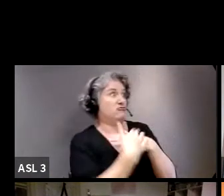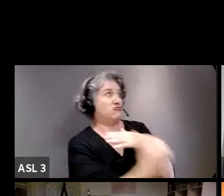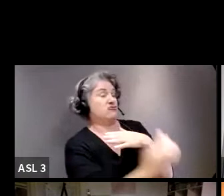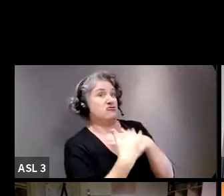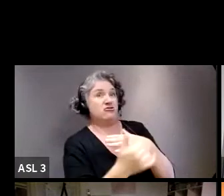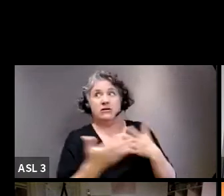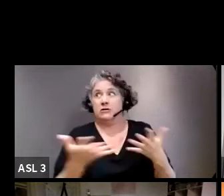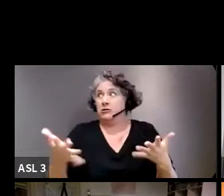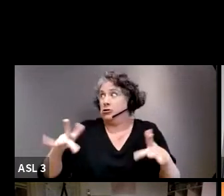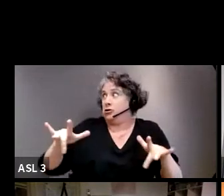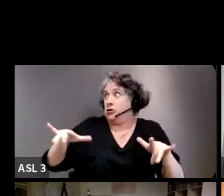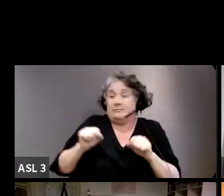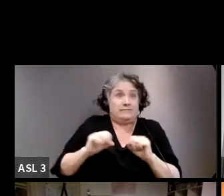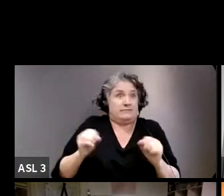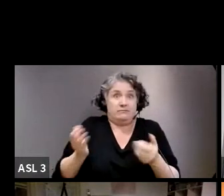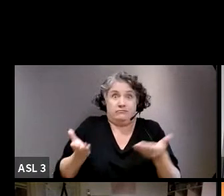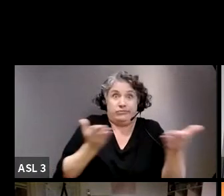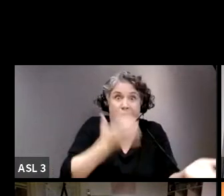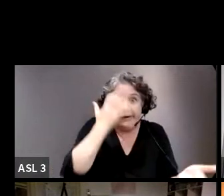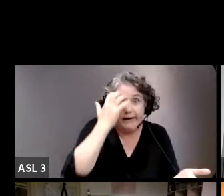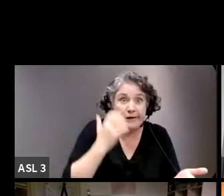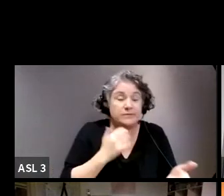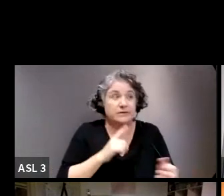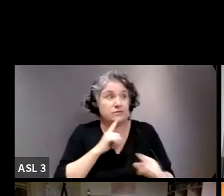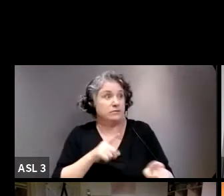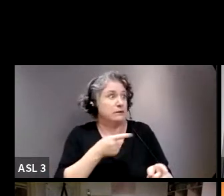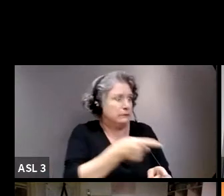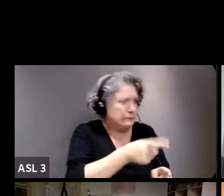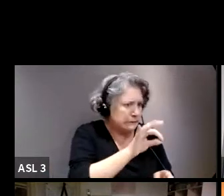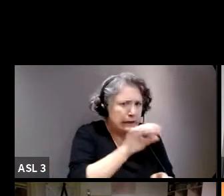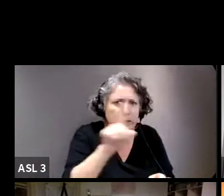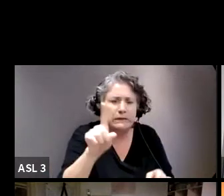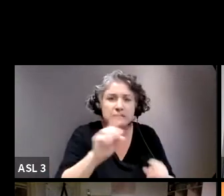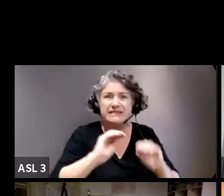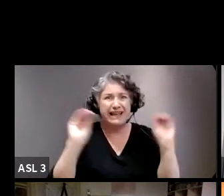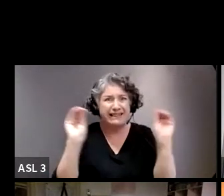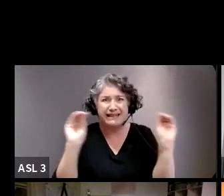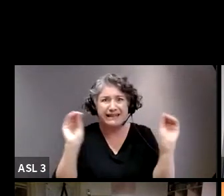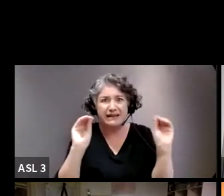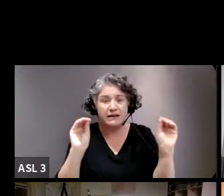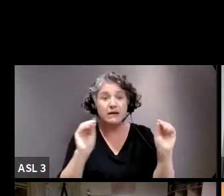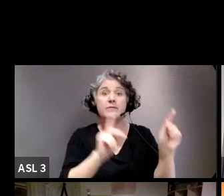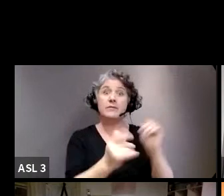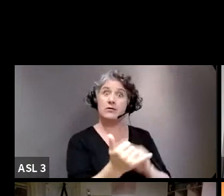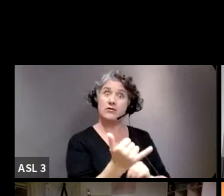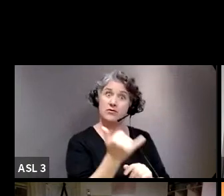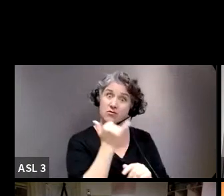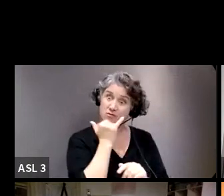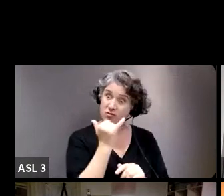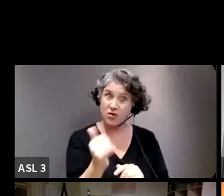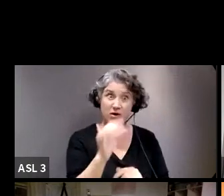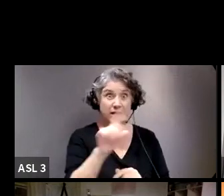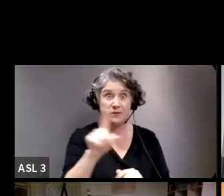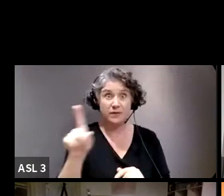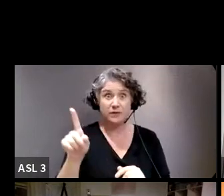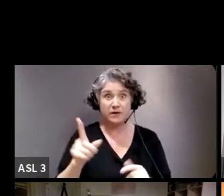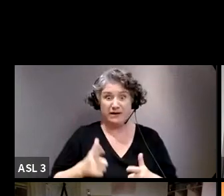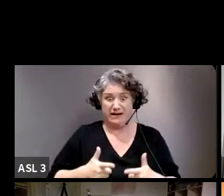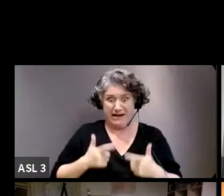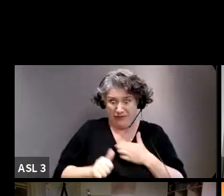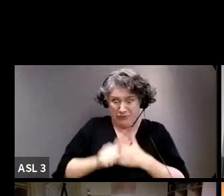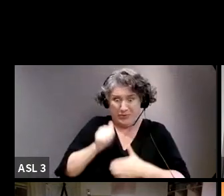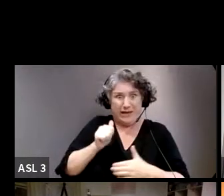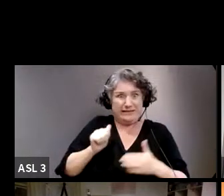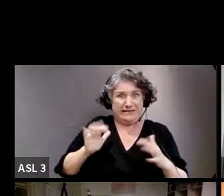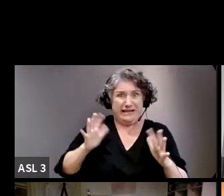transported to a hospital or to respond to calls and when people call 911 with life-threatening emergencies it's